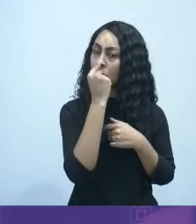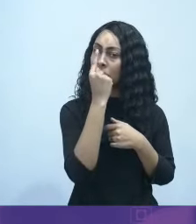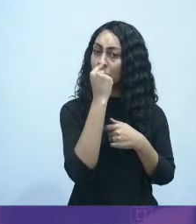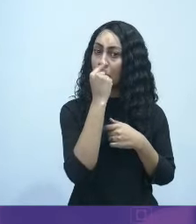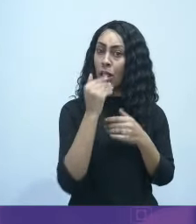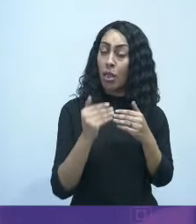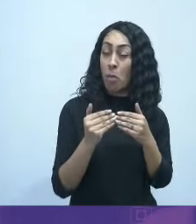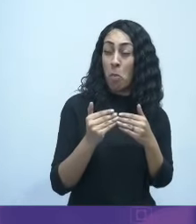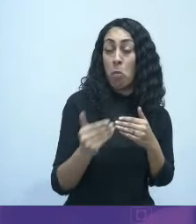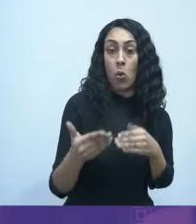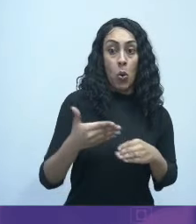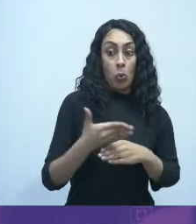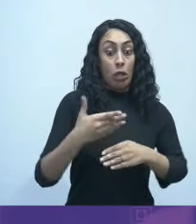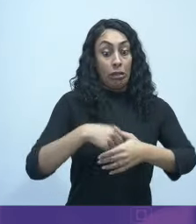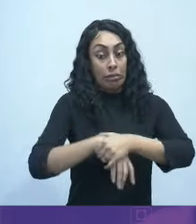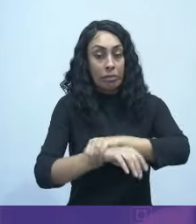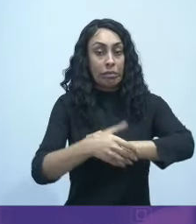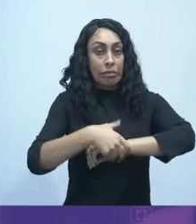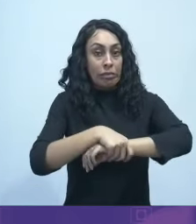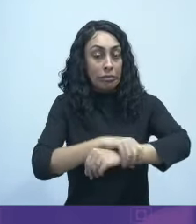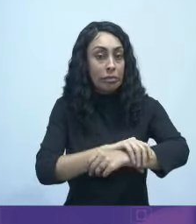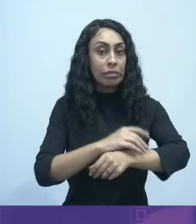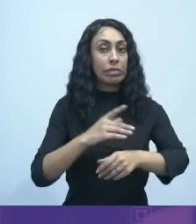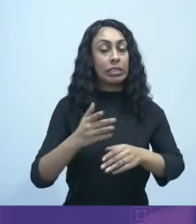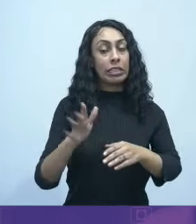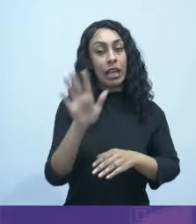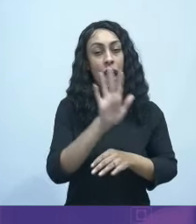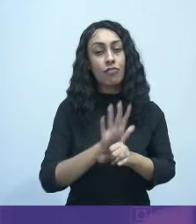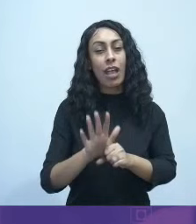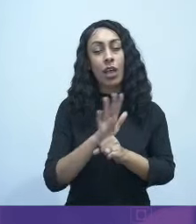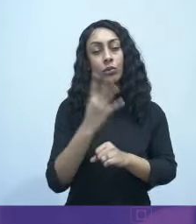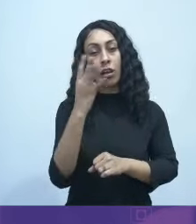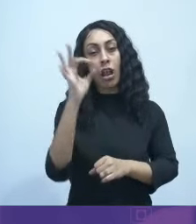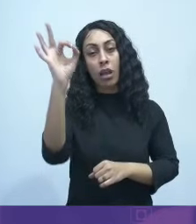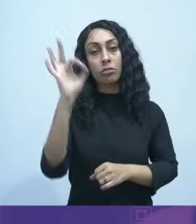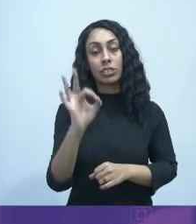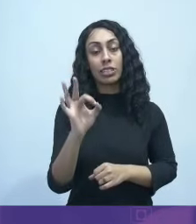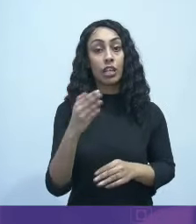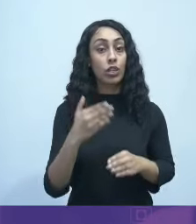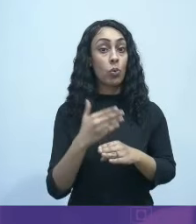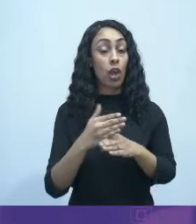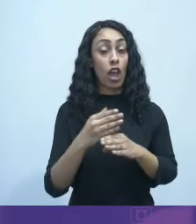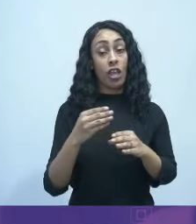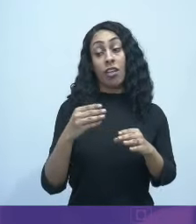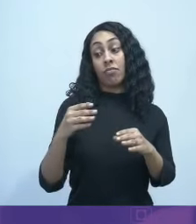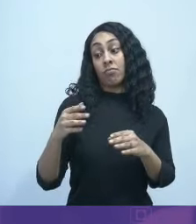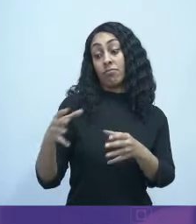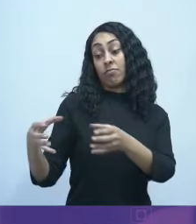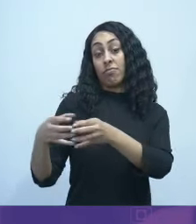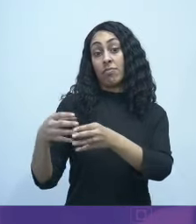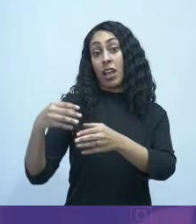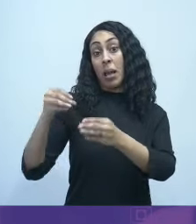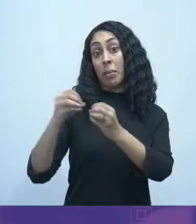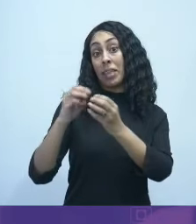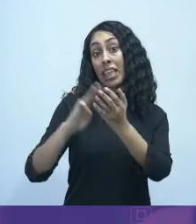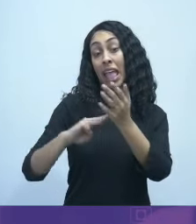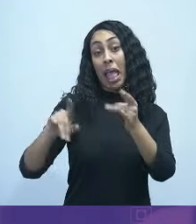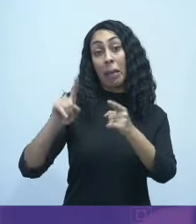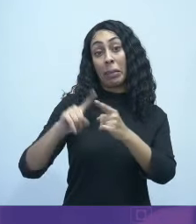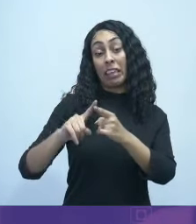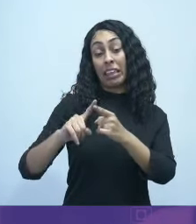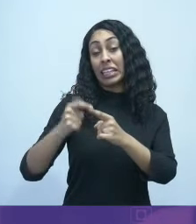more, work to do than the sector. So about 9% of our workforce is from a BME background, 6% are